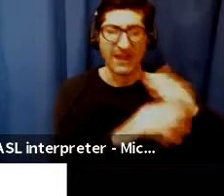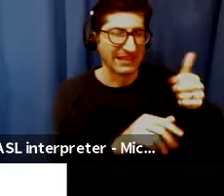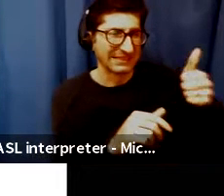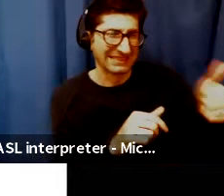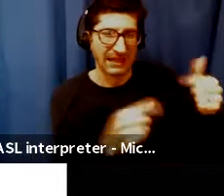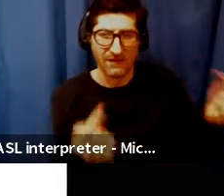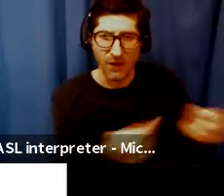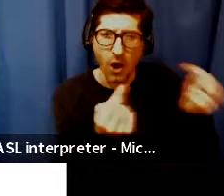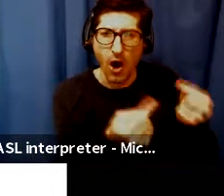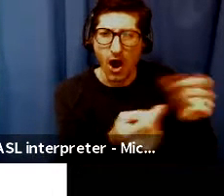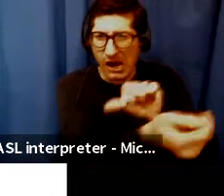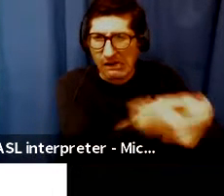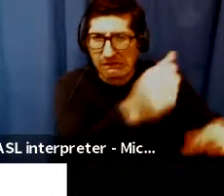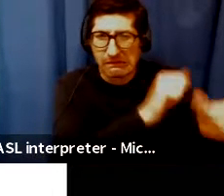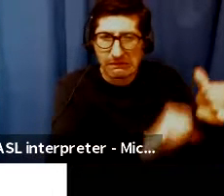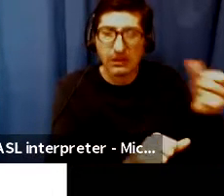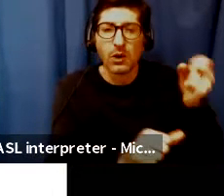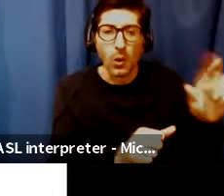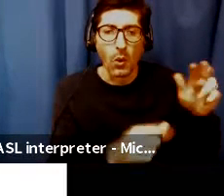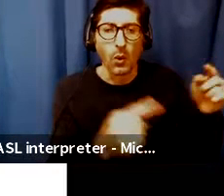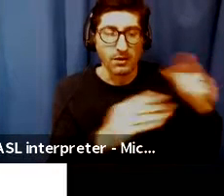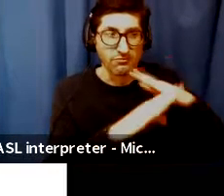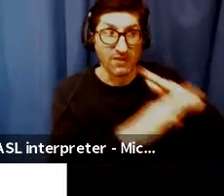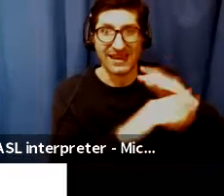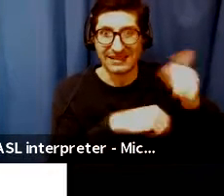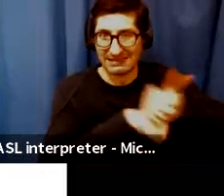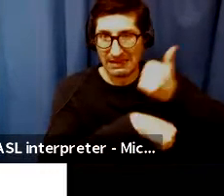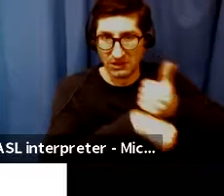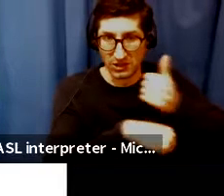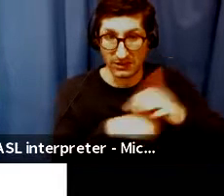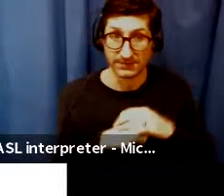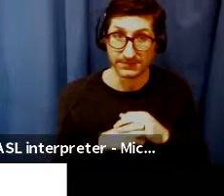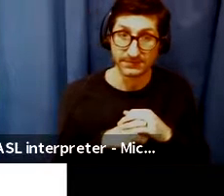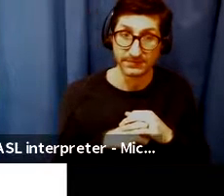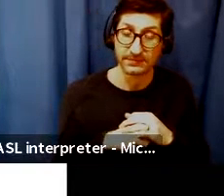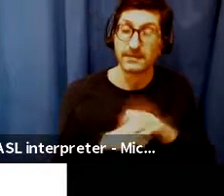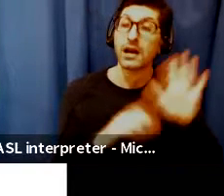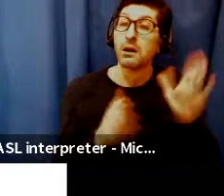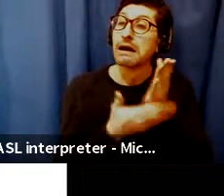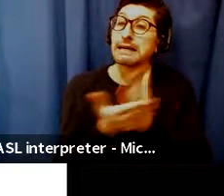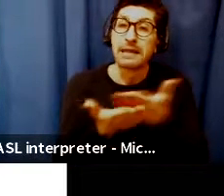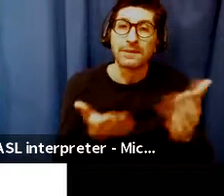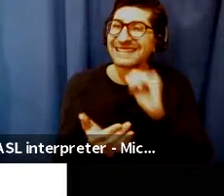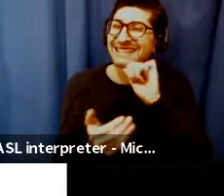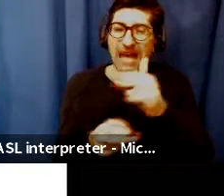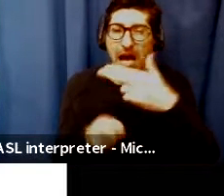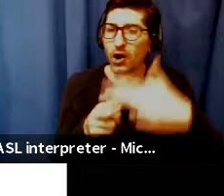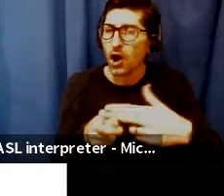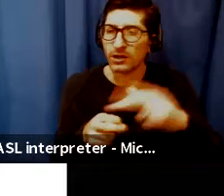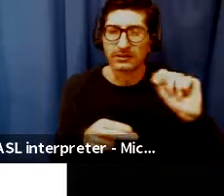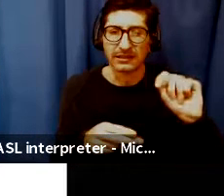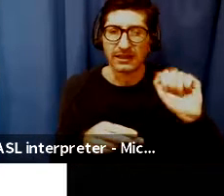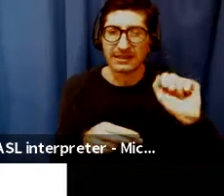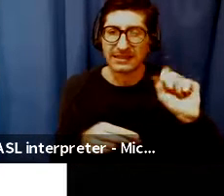disoriented individuals from danger. What's not considered worker tasks, and on the right we have a very cute dog with a